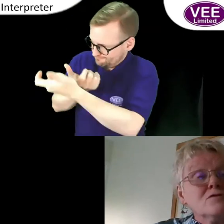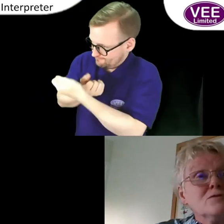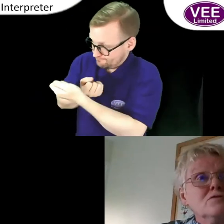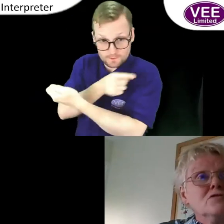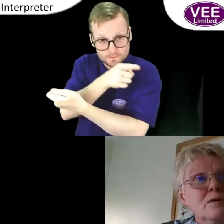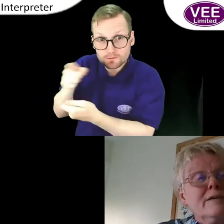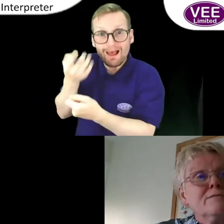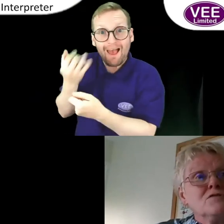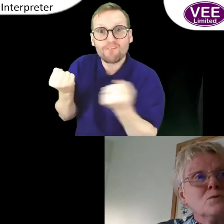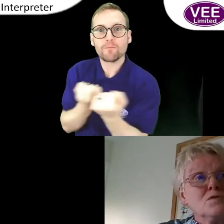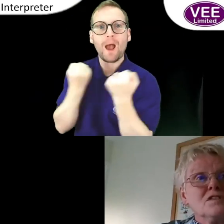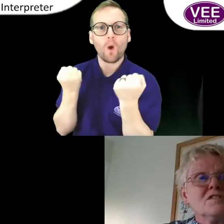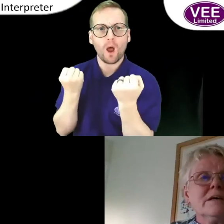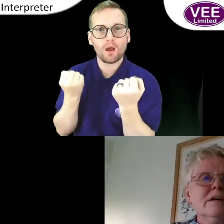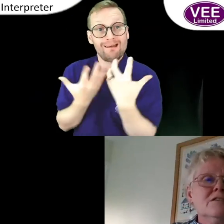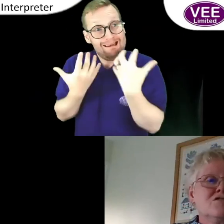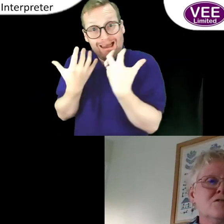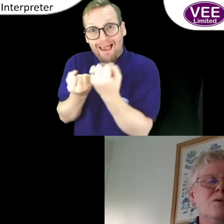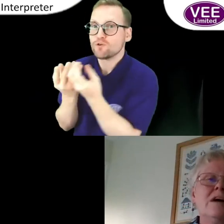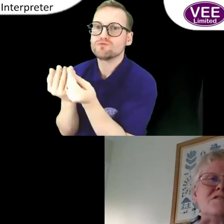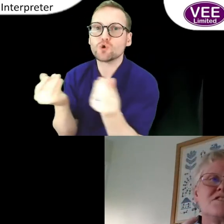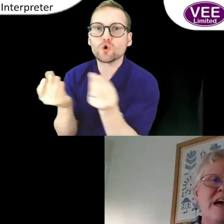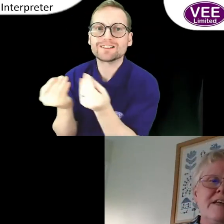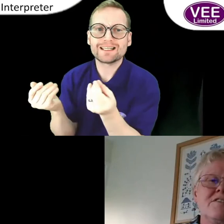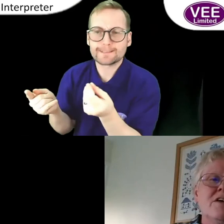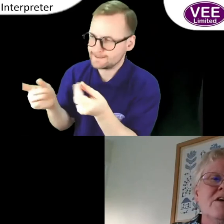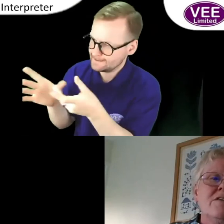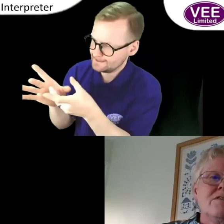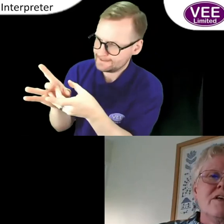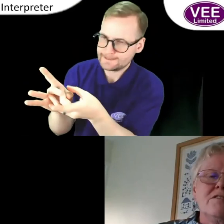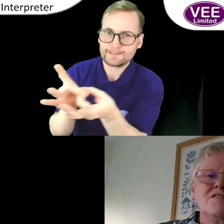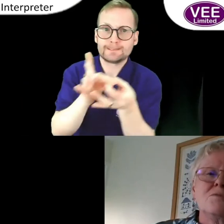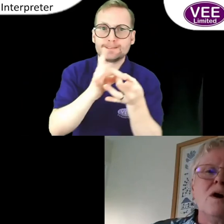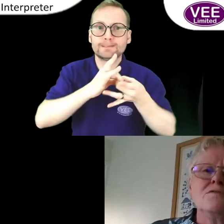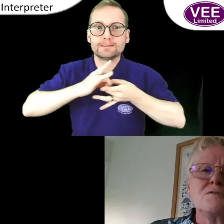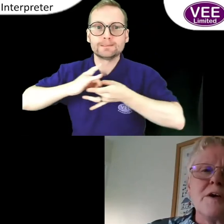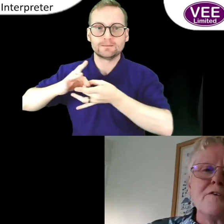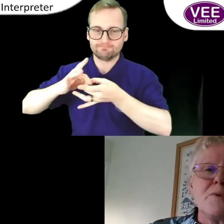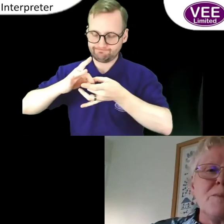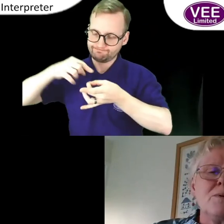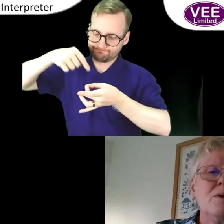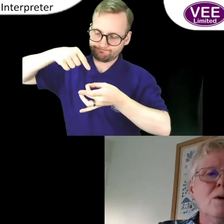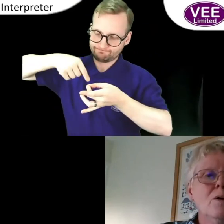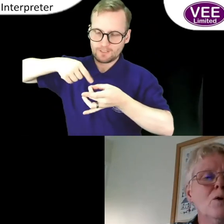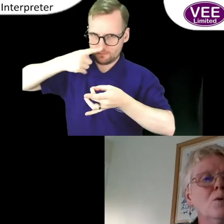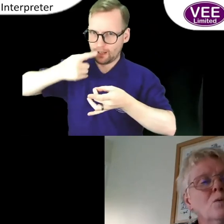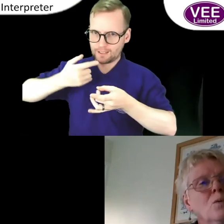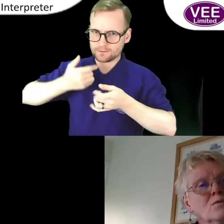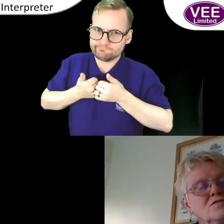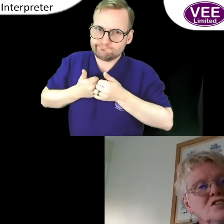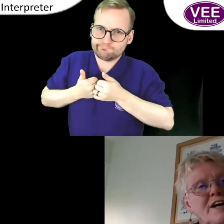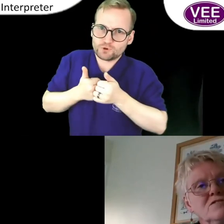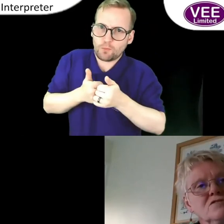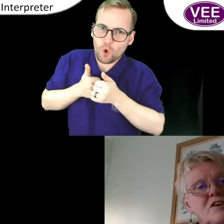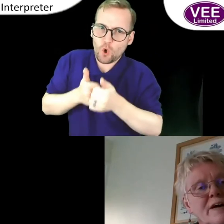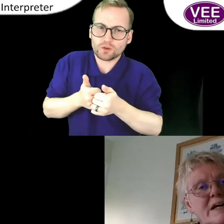and those who do have resources to understand that there is a wellspring of people who want